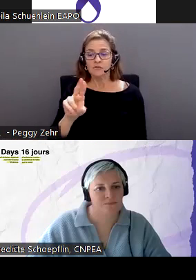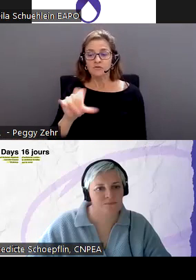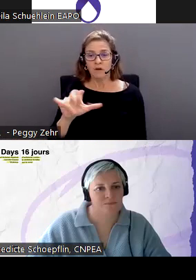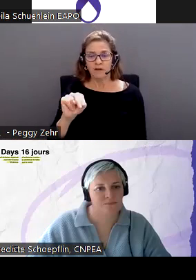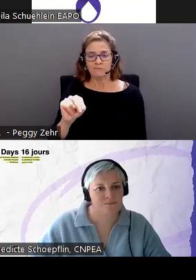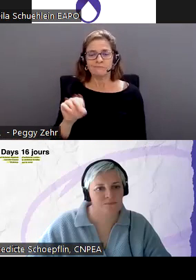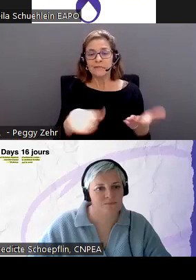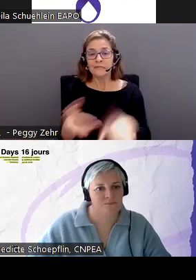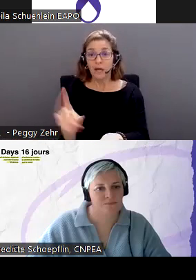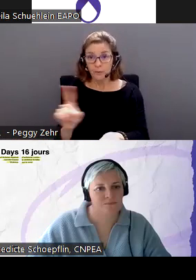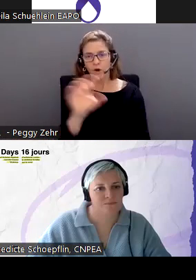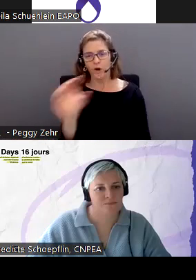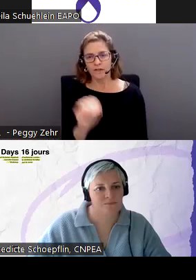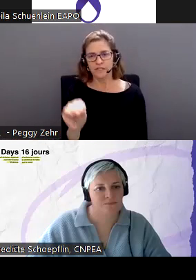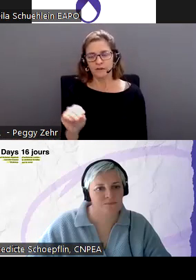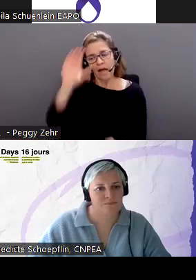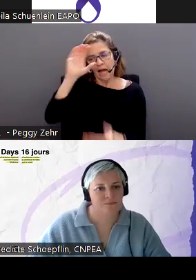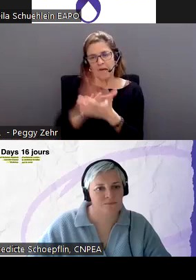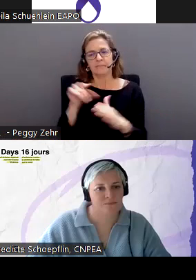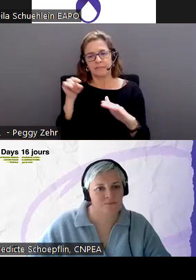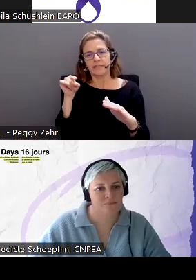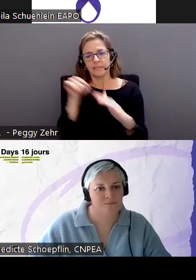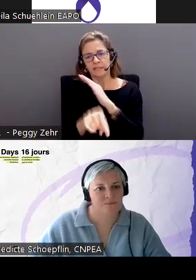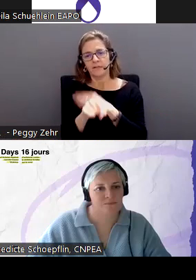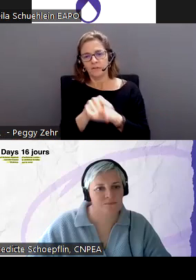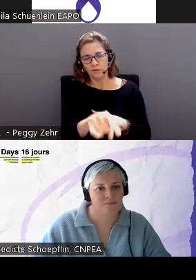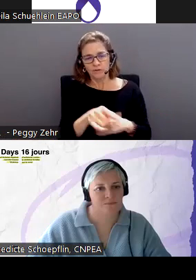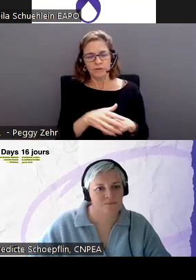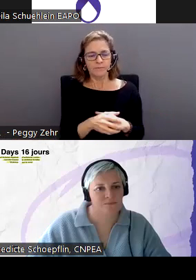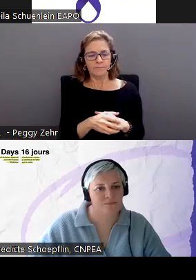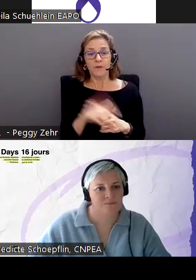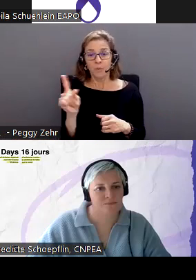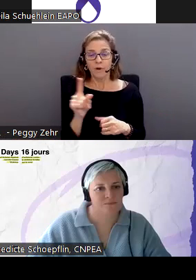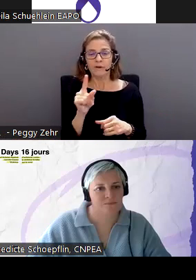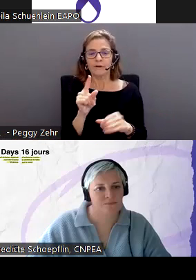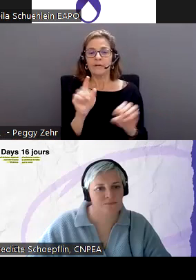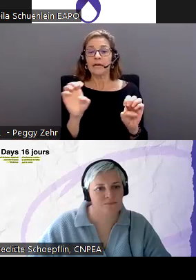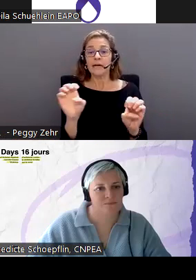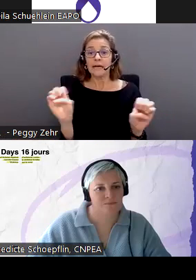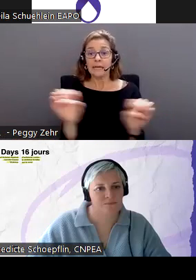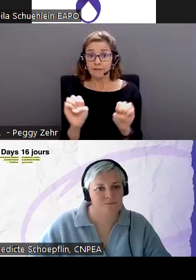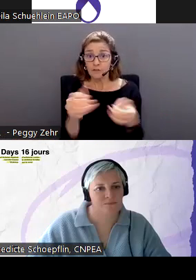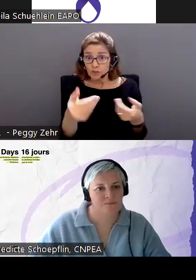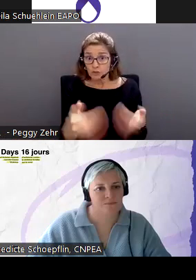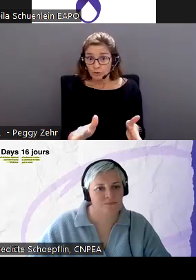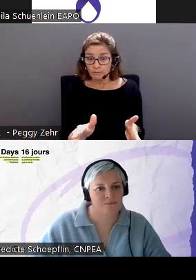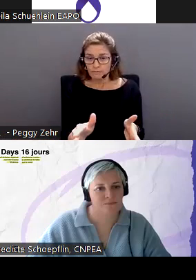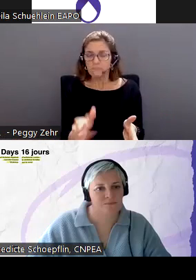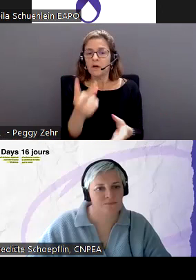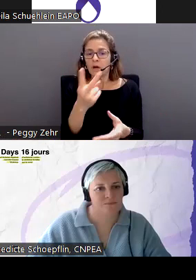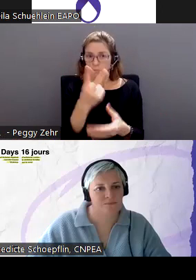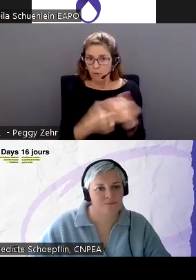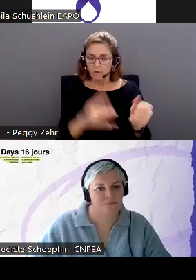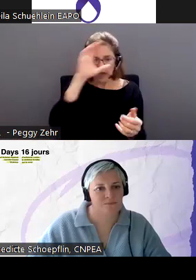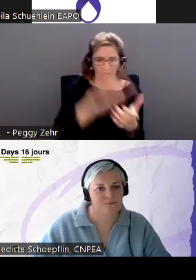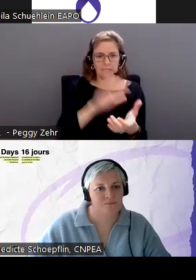husband at the emergency department of a hospital, where they were put together in a room